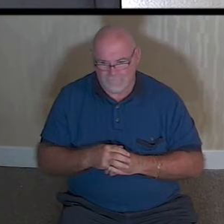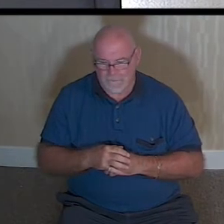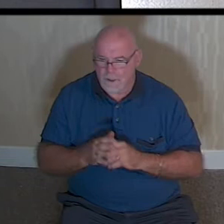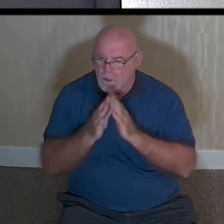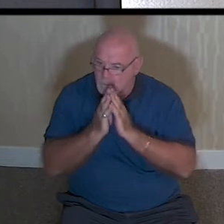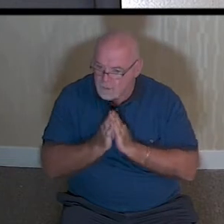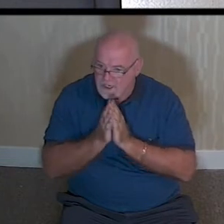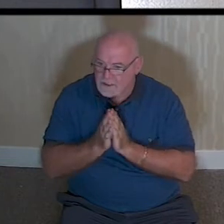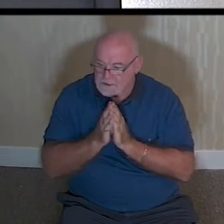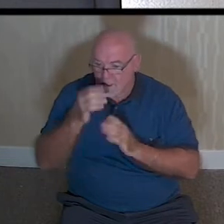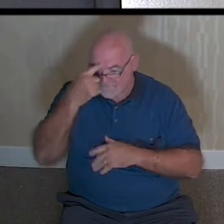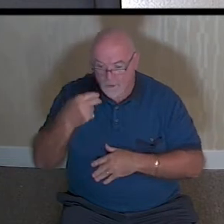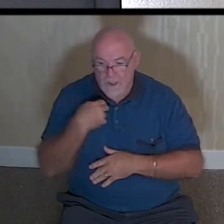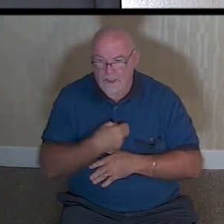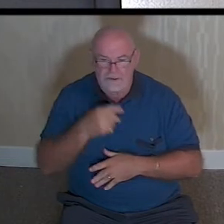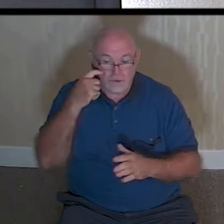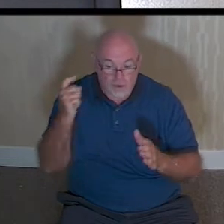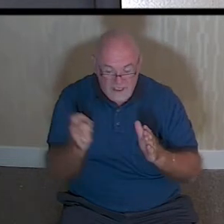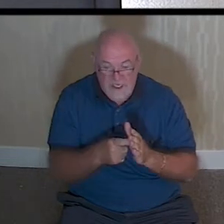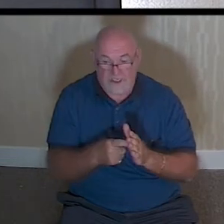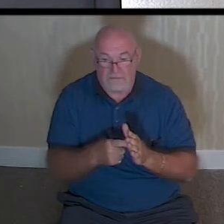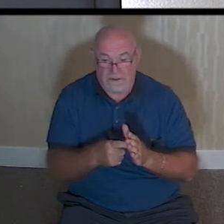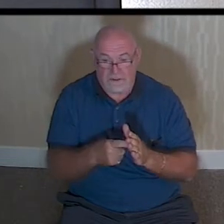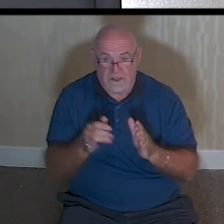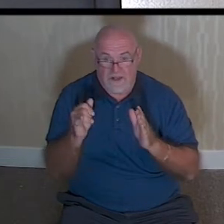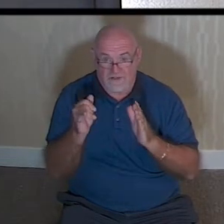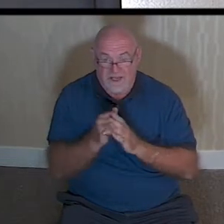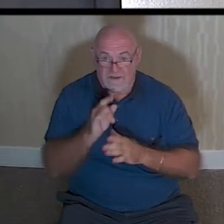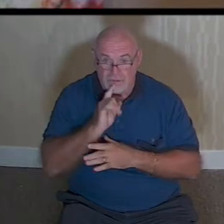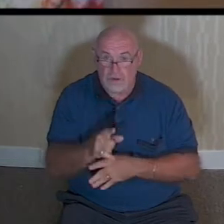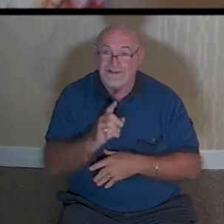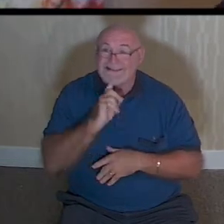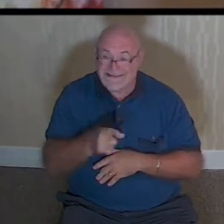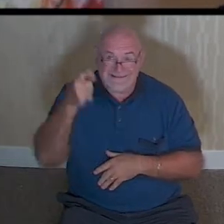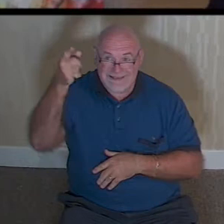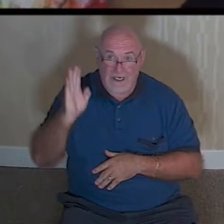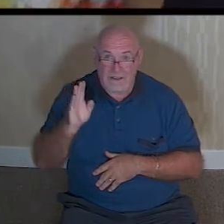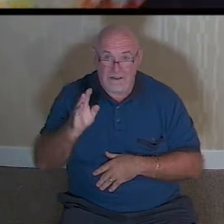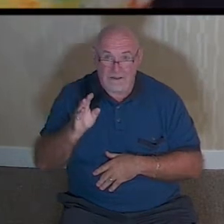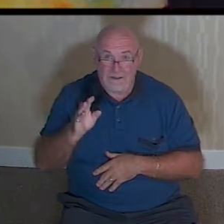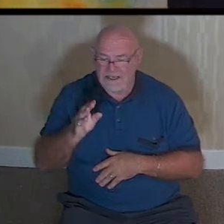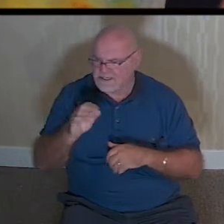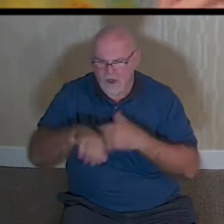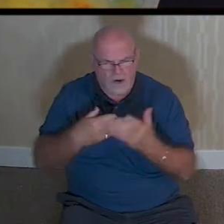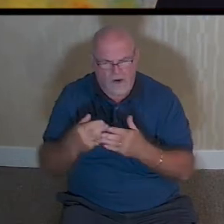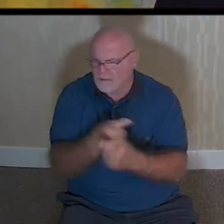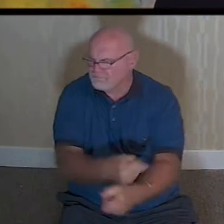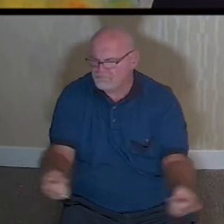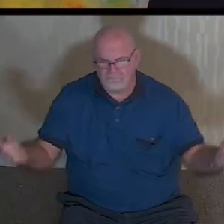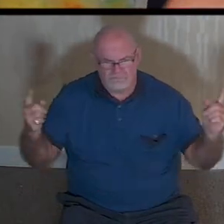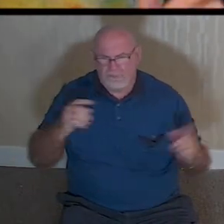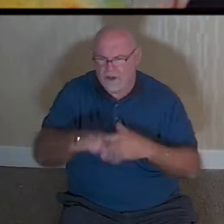Prayers are for us to recognize that the truth is God. And it's everywhere present,